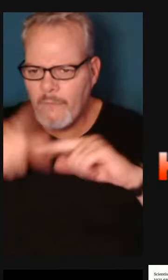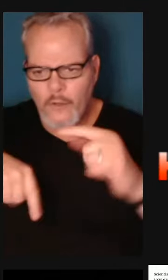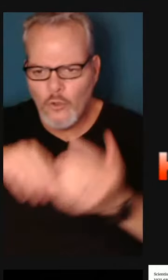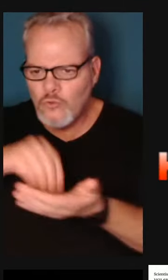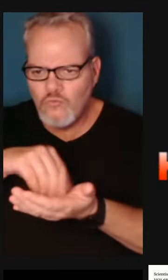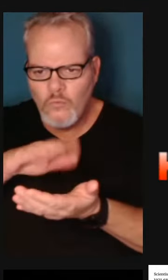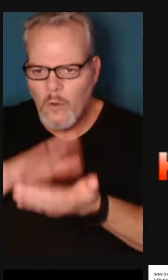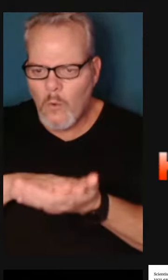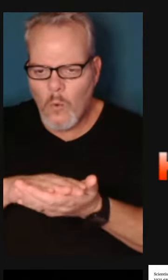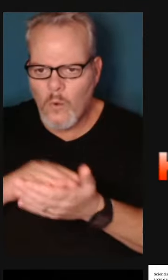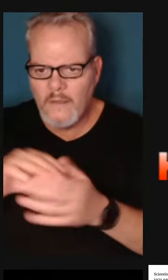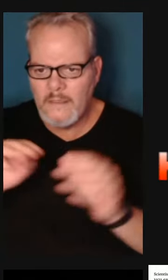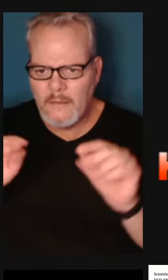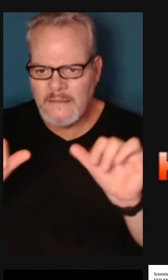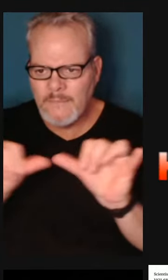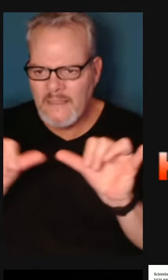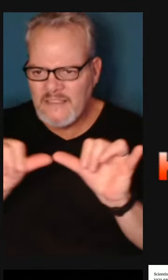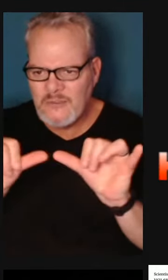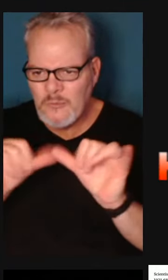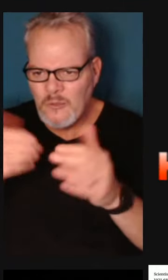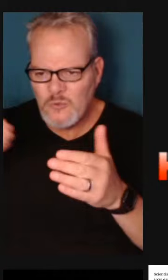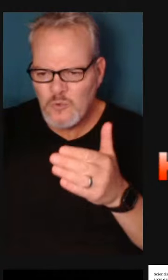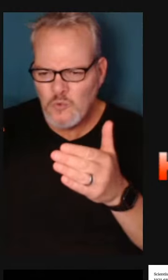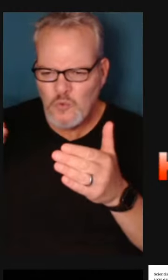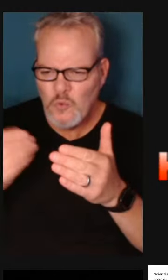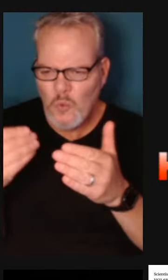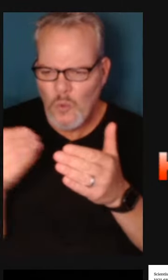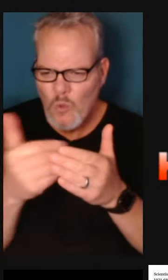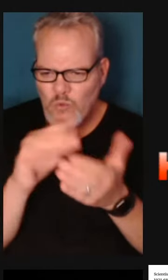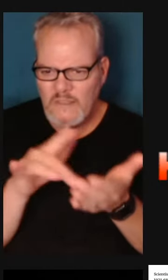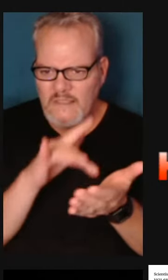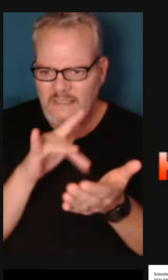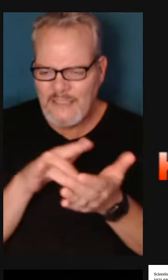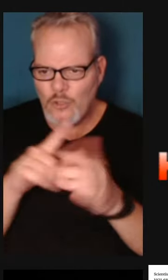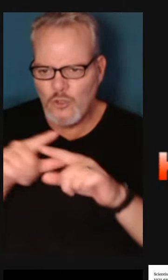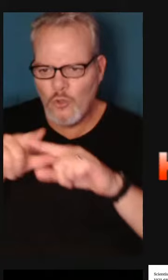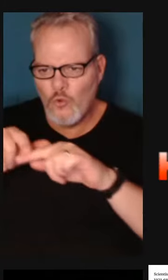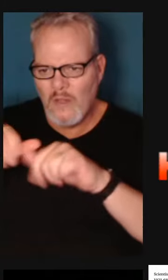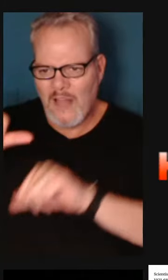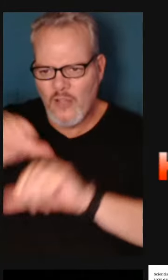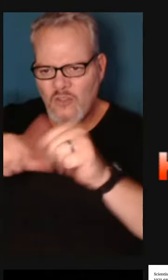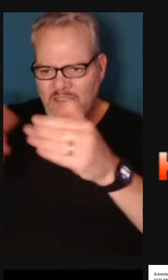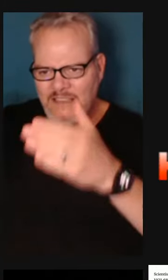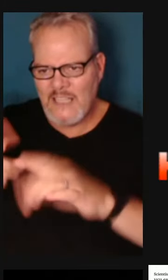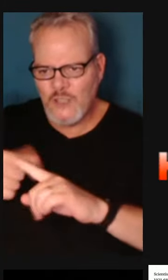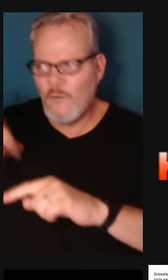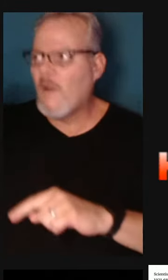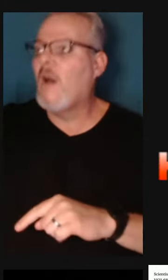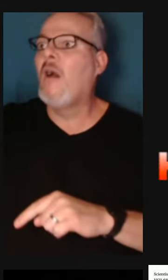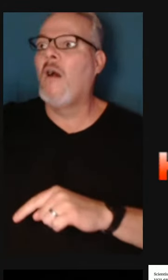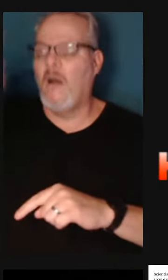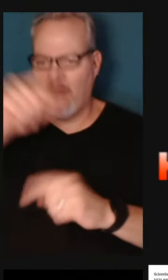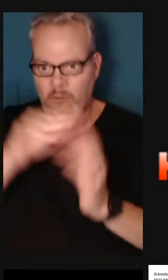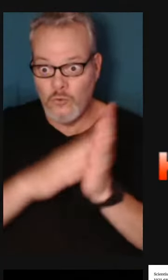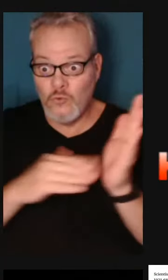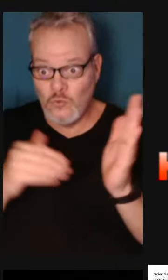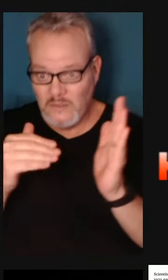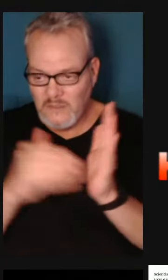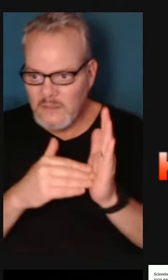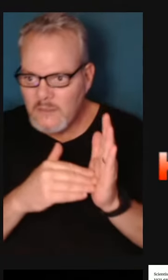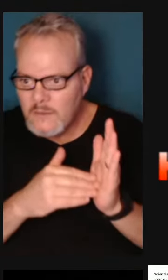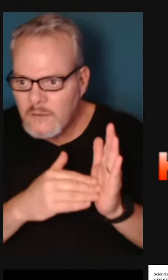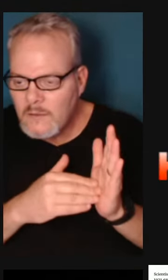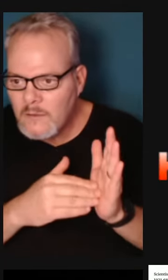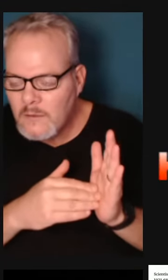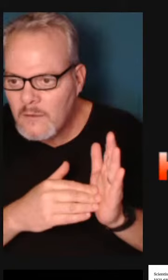here because we were too close to the center of it. So they relied on scientists from elsewhere abroad. I want to say New Zealand might have been the leader of